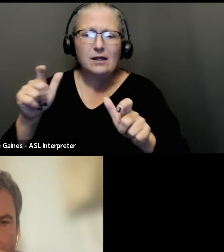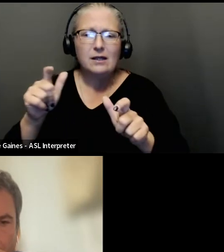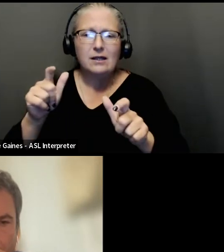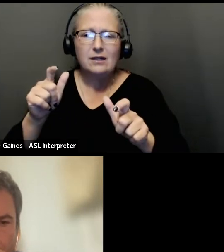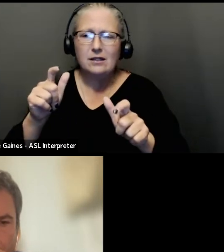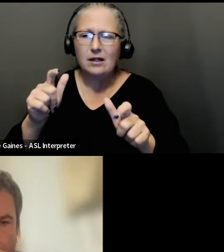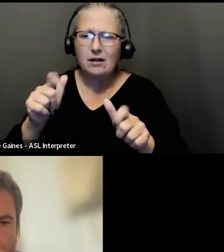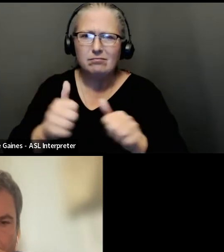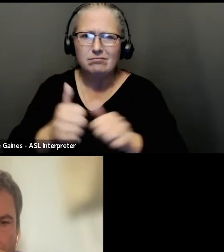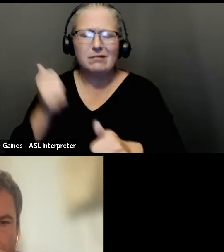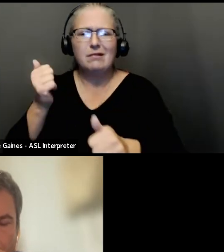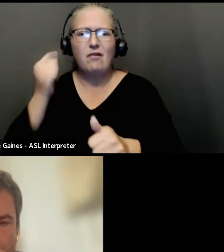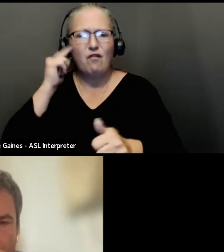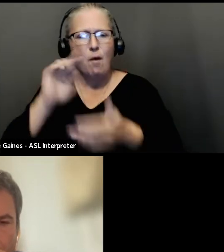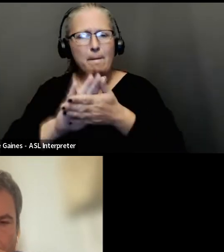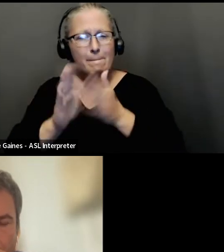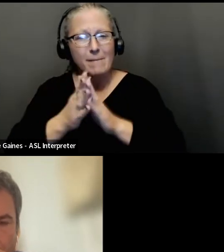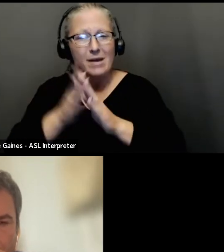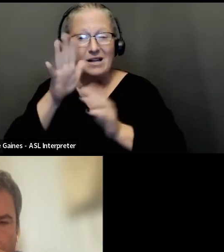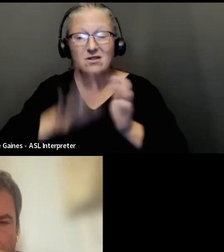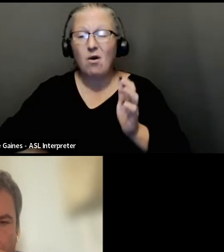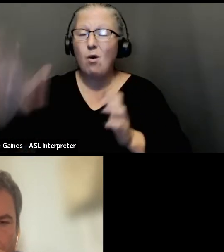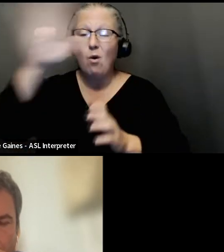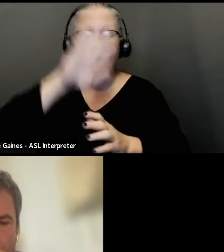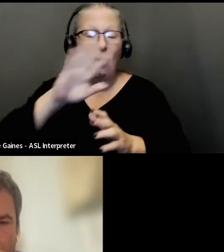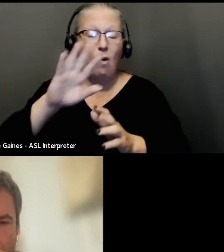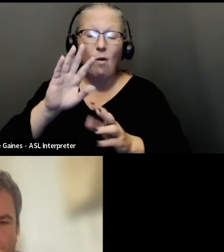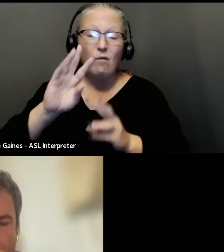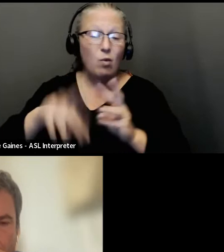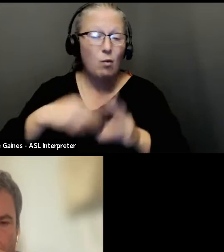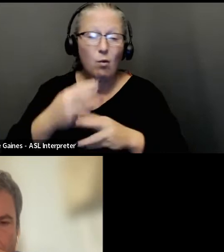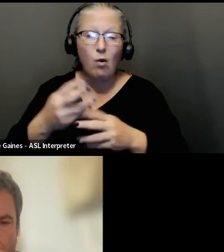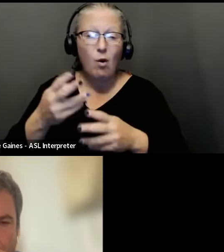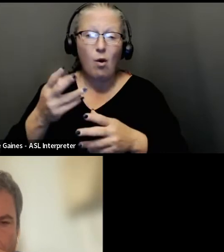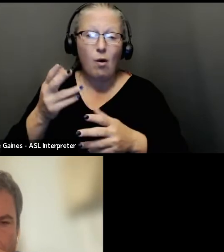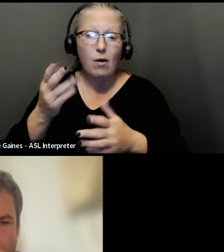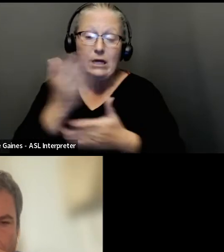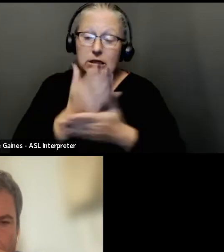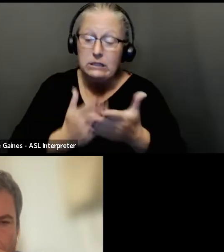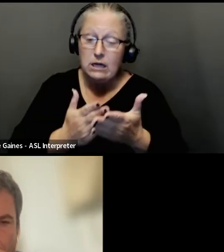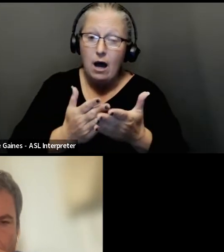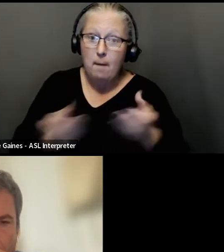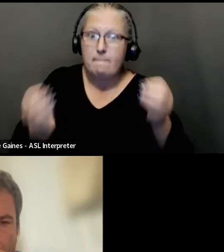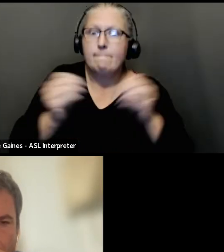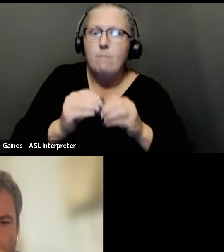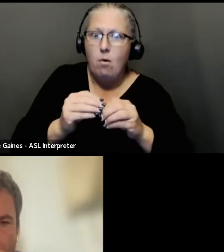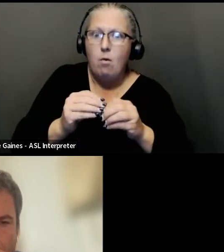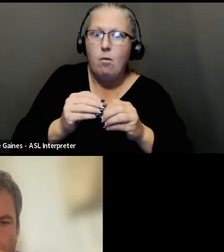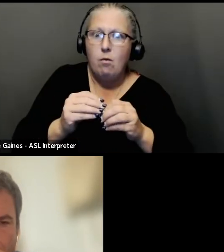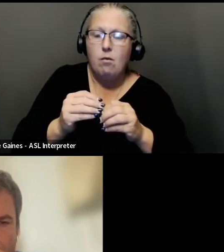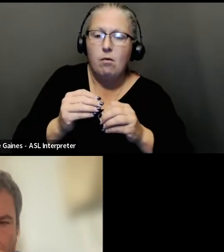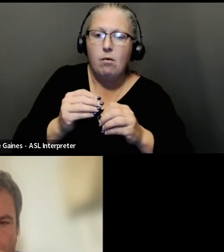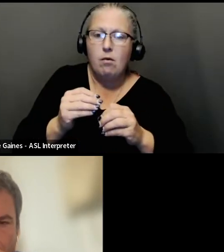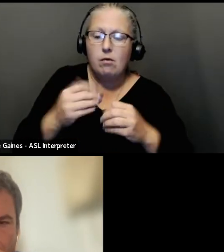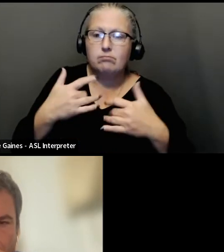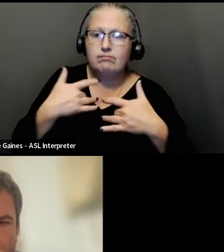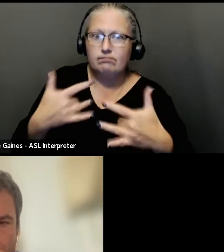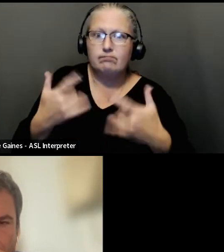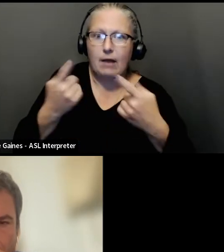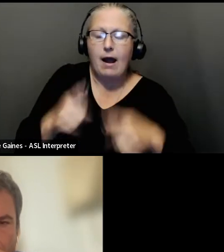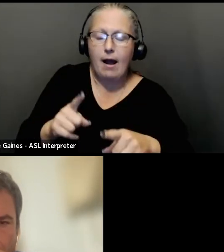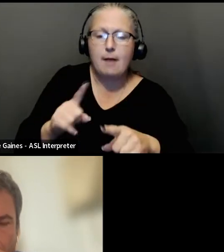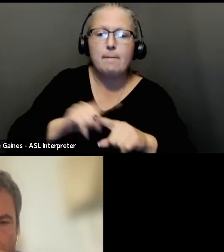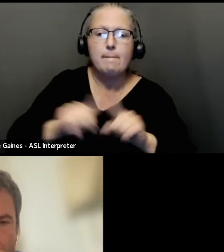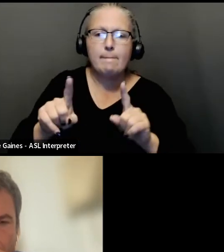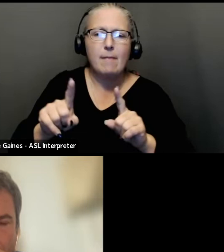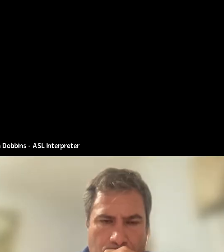peace anywhere in the world. I mean, we're all subject to it. Now, some of us are more subject to it, but